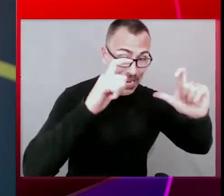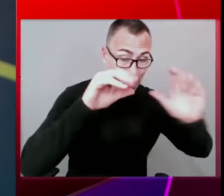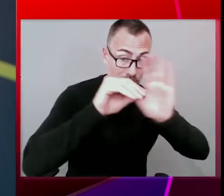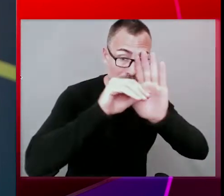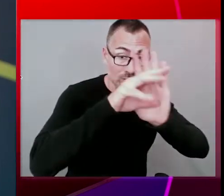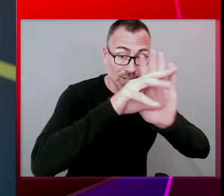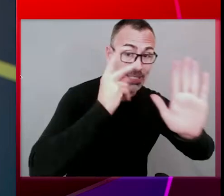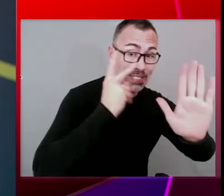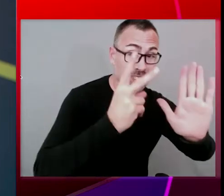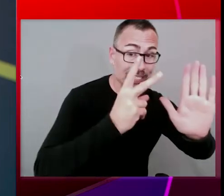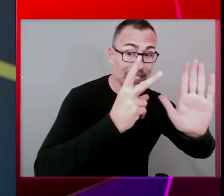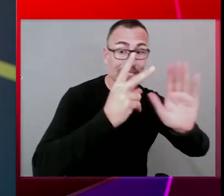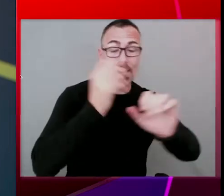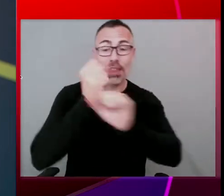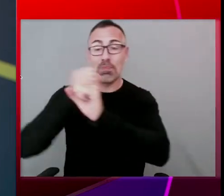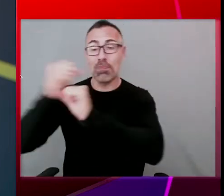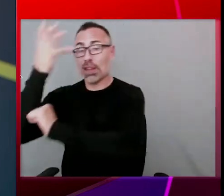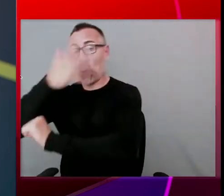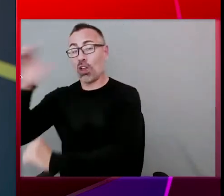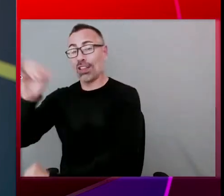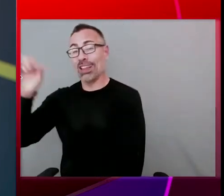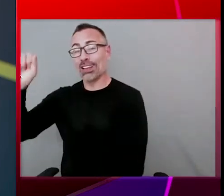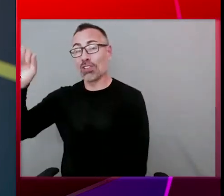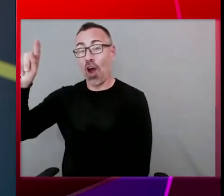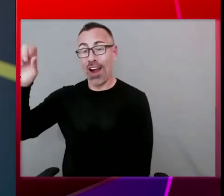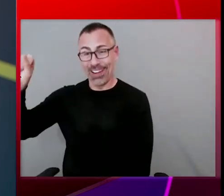of opposite ends of the spectrum, rap to